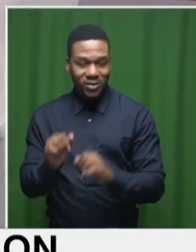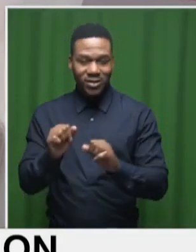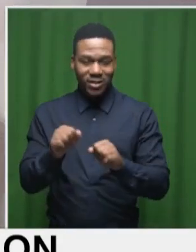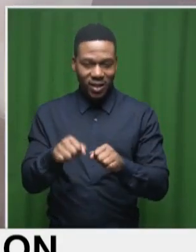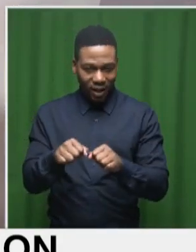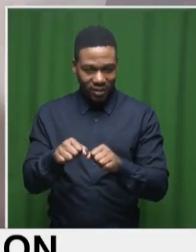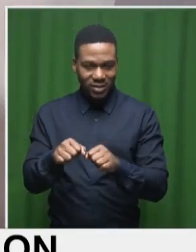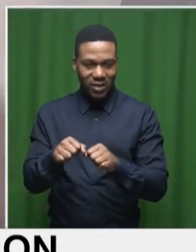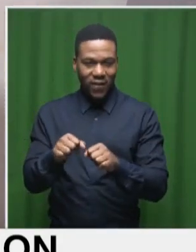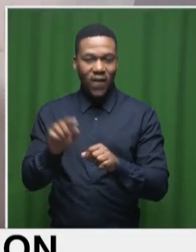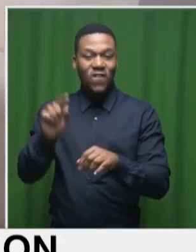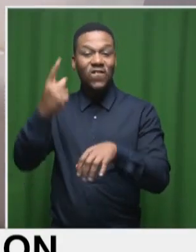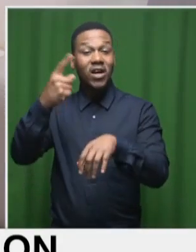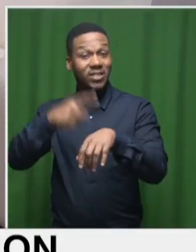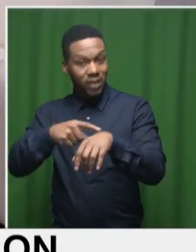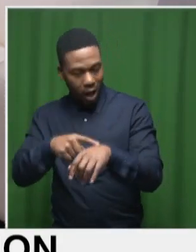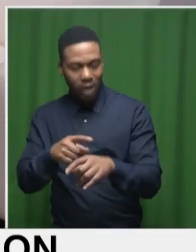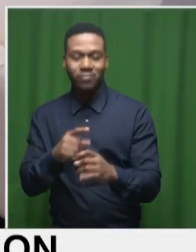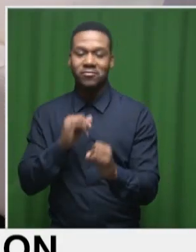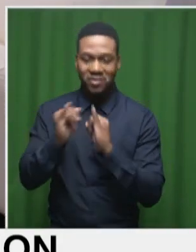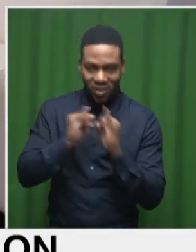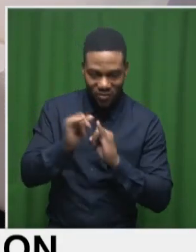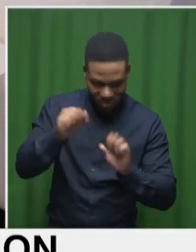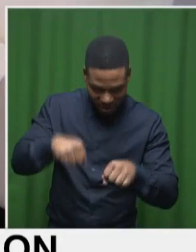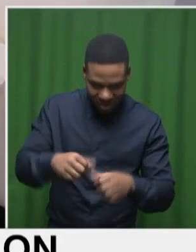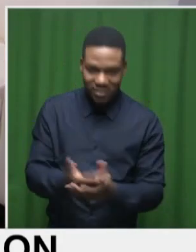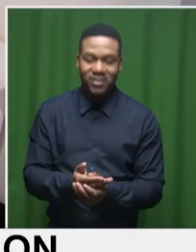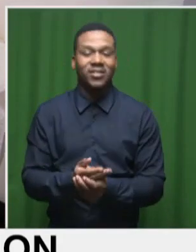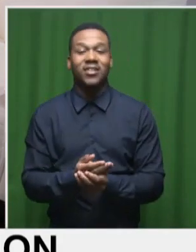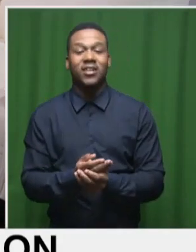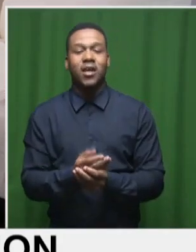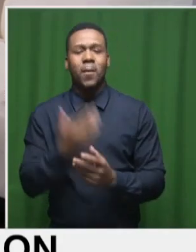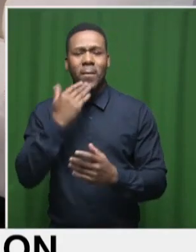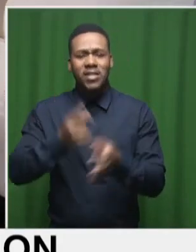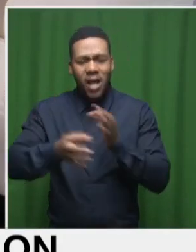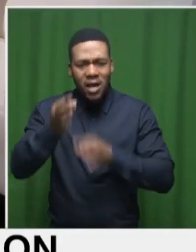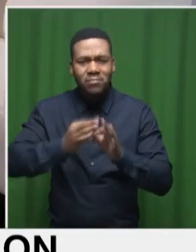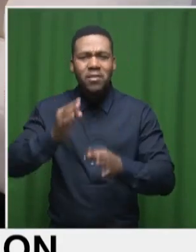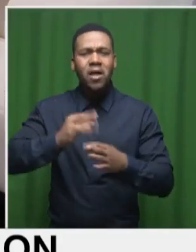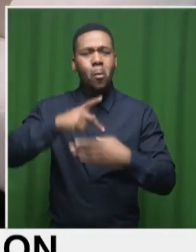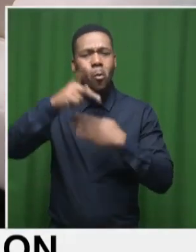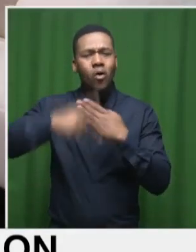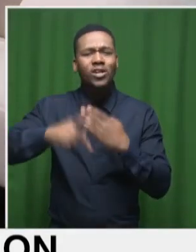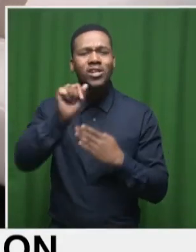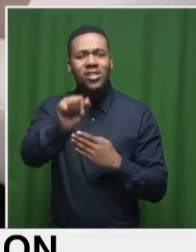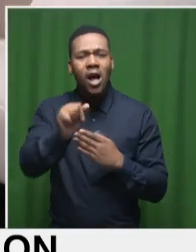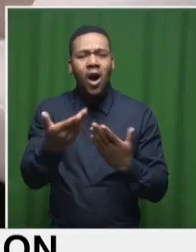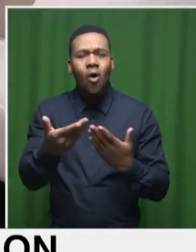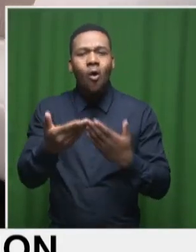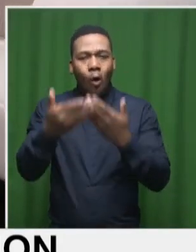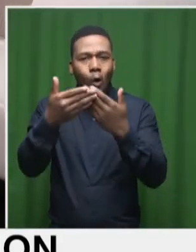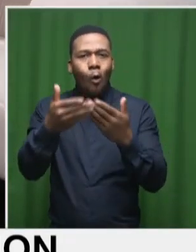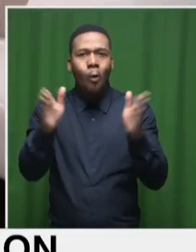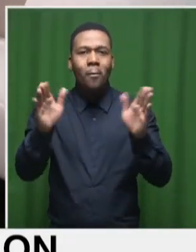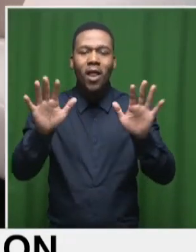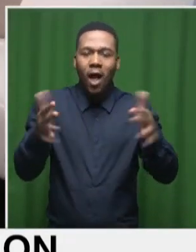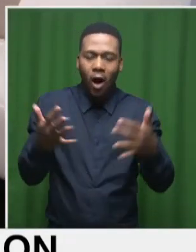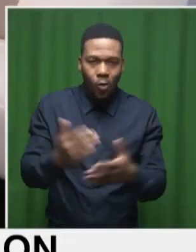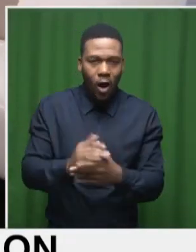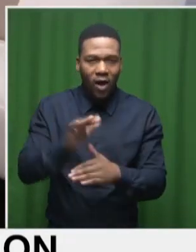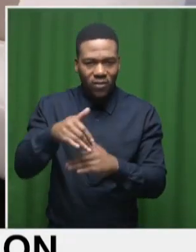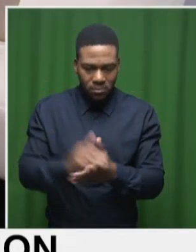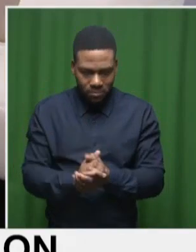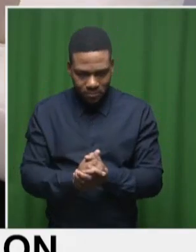That was our first interview. Yeah. Talk to us about that project and how the doors it opened after that.